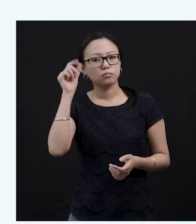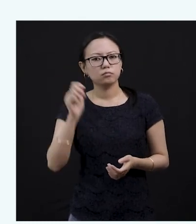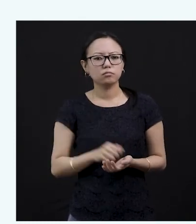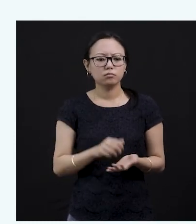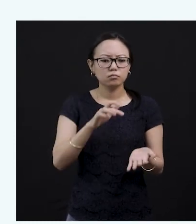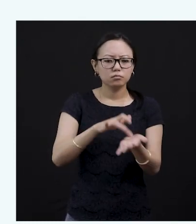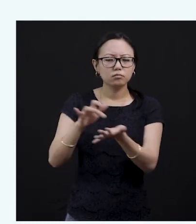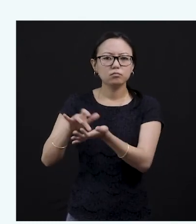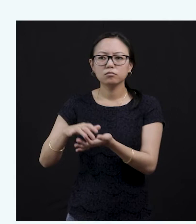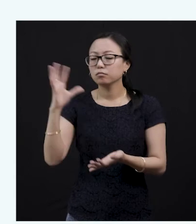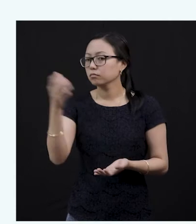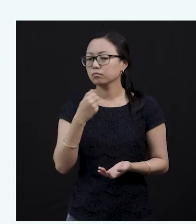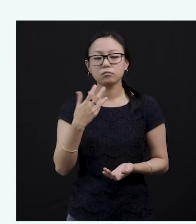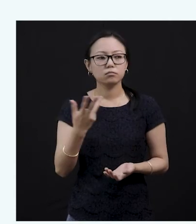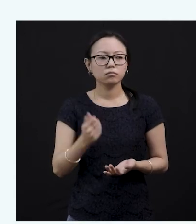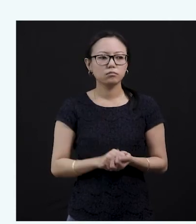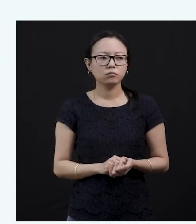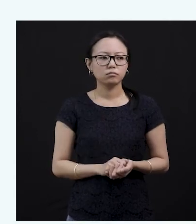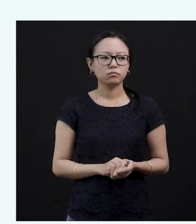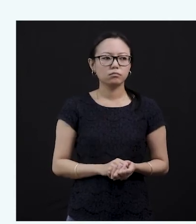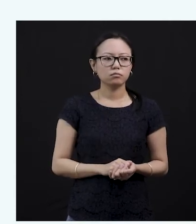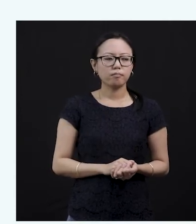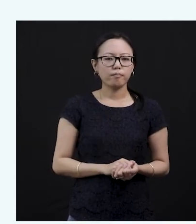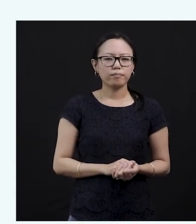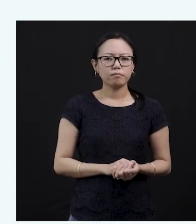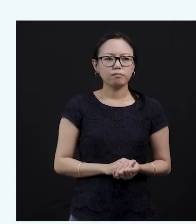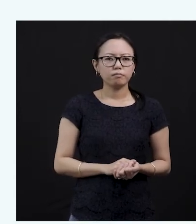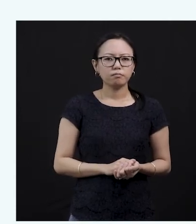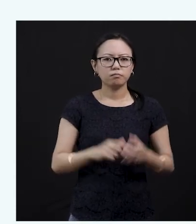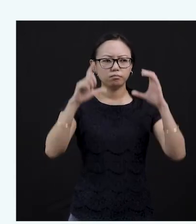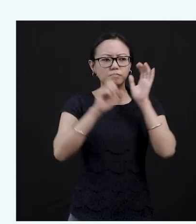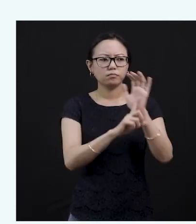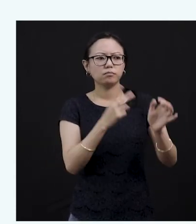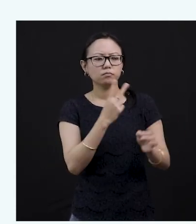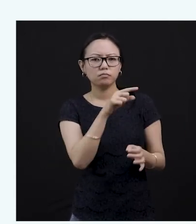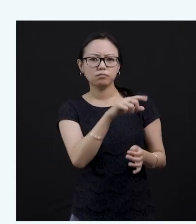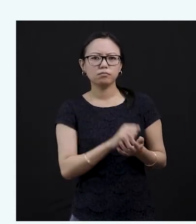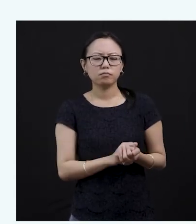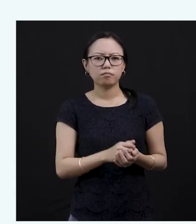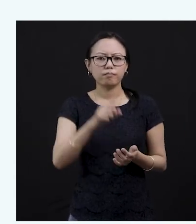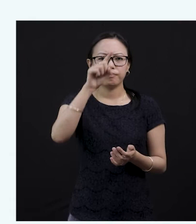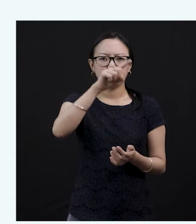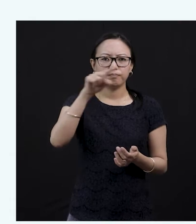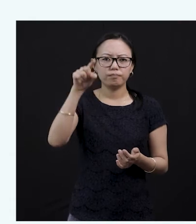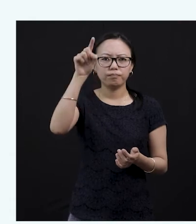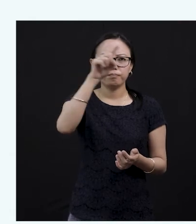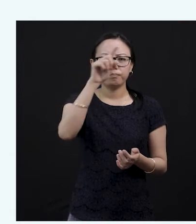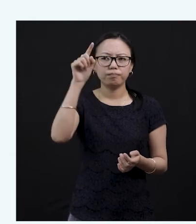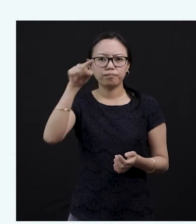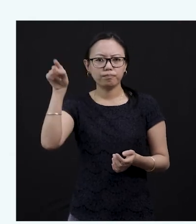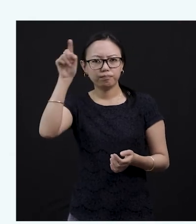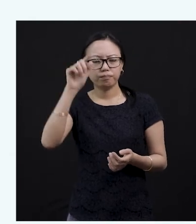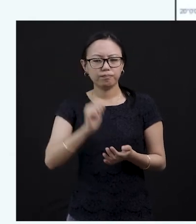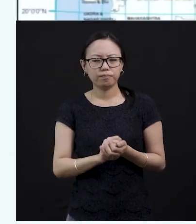yellow color is a continent, all right? Now you can see that some of the countries falls on some of this grid, right?